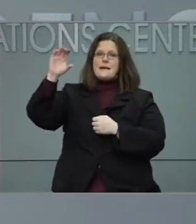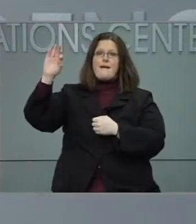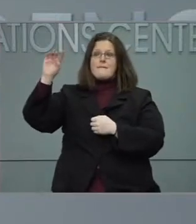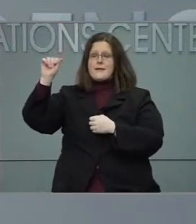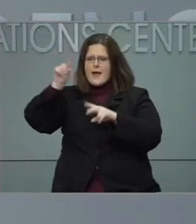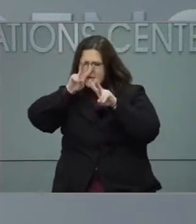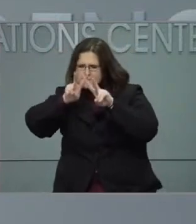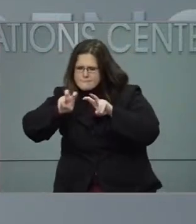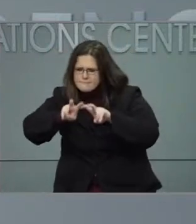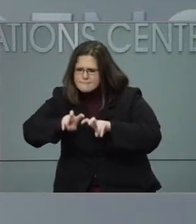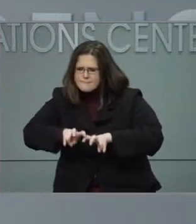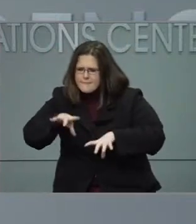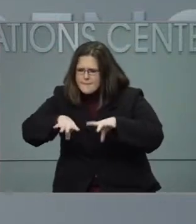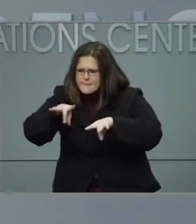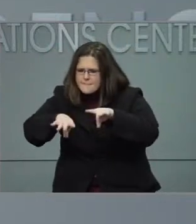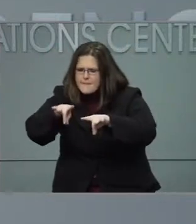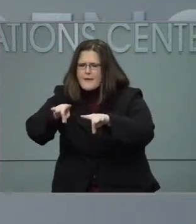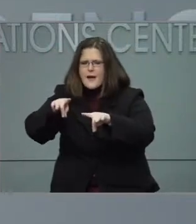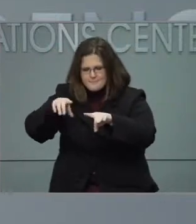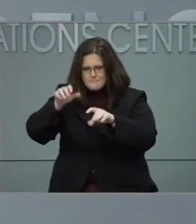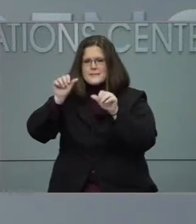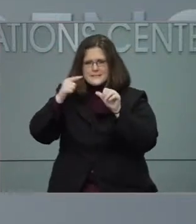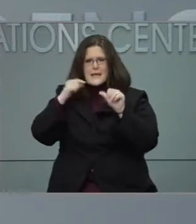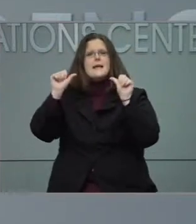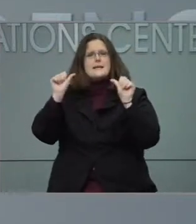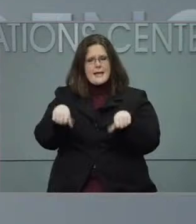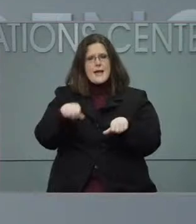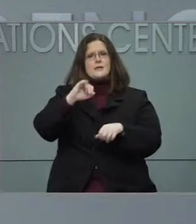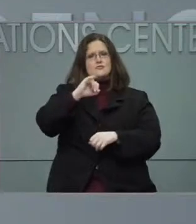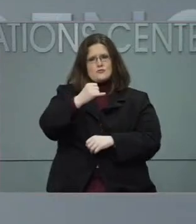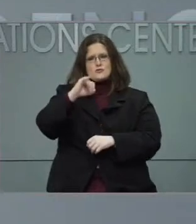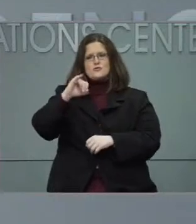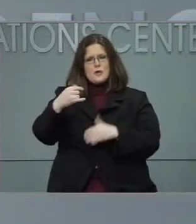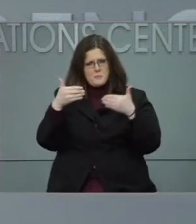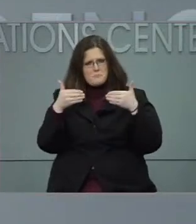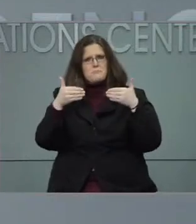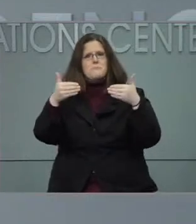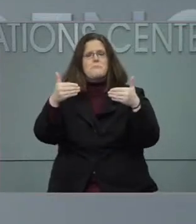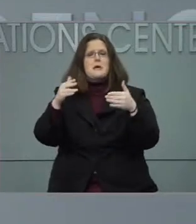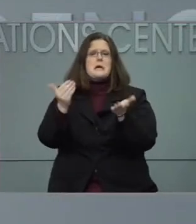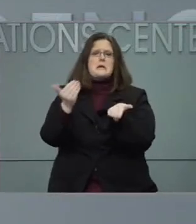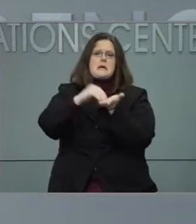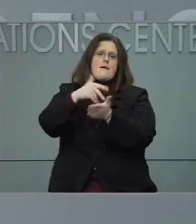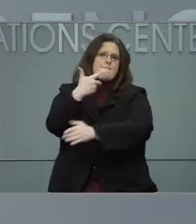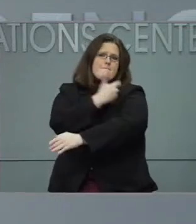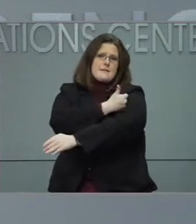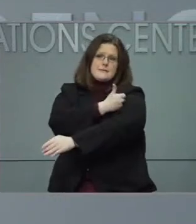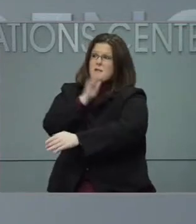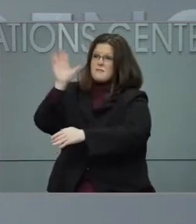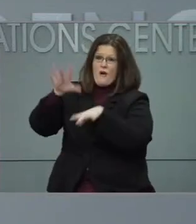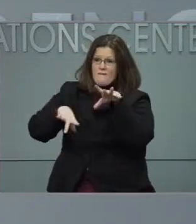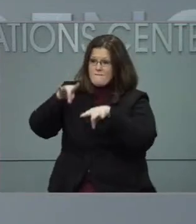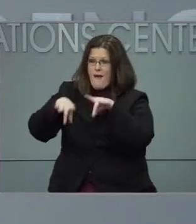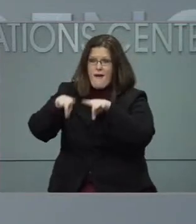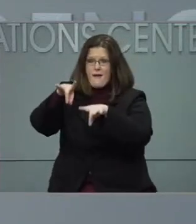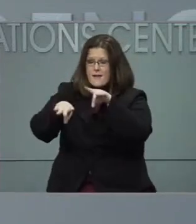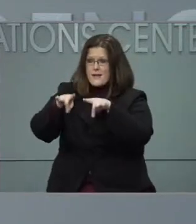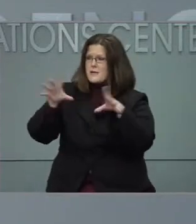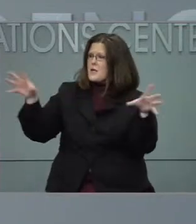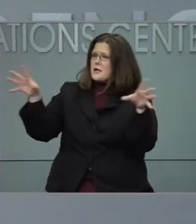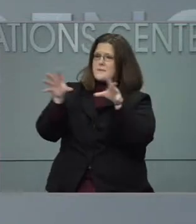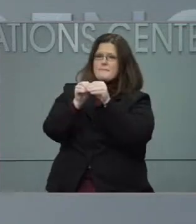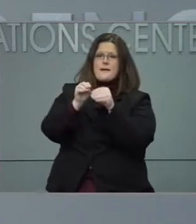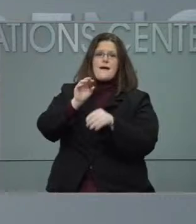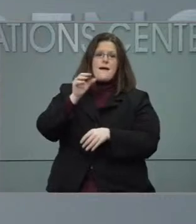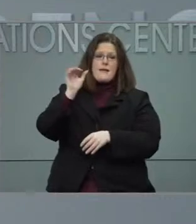resuming vaccinations with the Johnson & Johnson vaccine after thorough evaluation, finding only 15 cases of a very, very